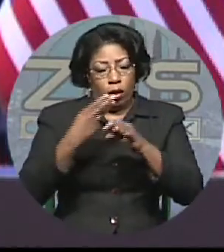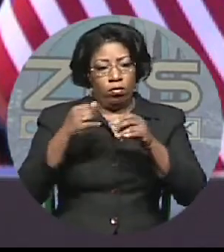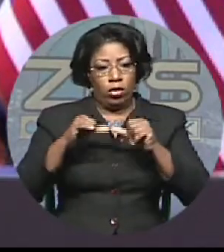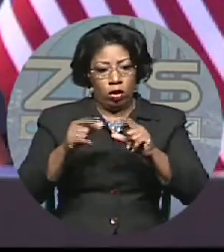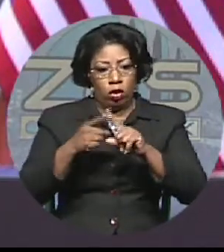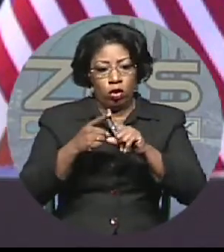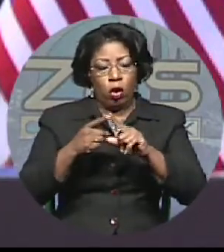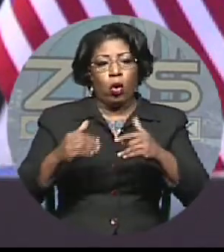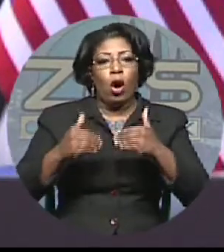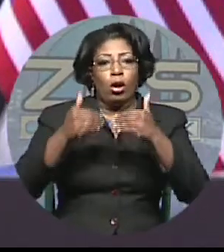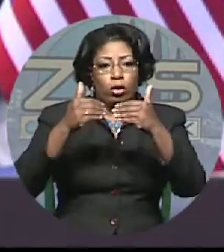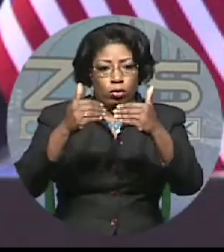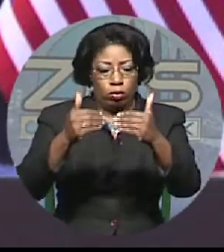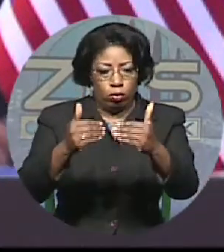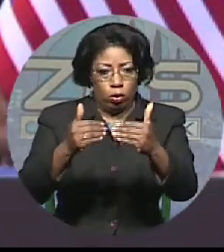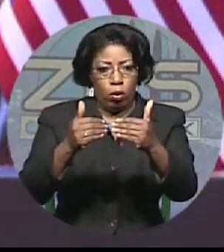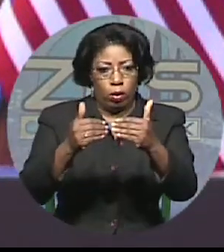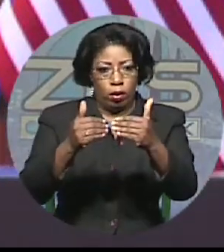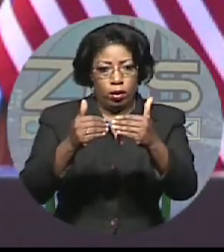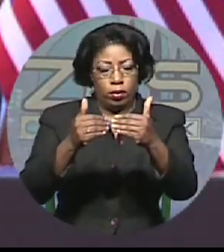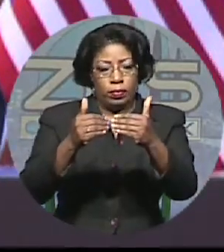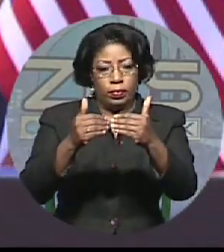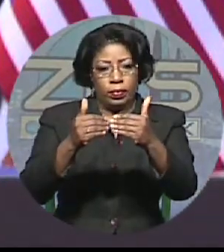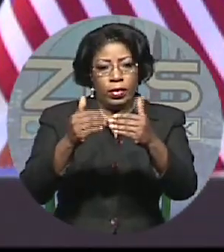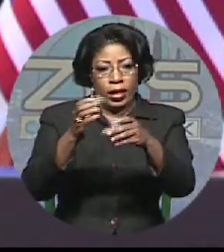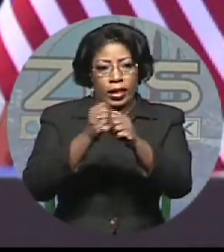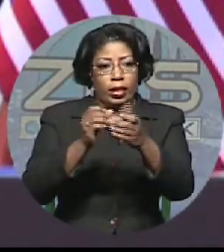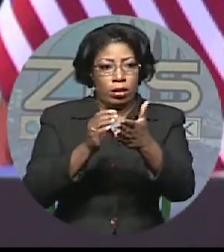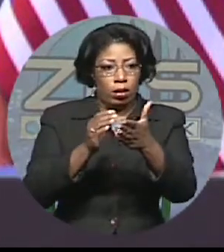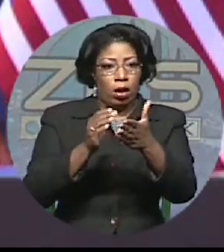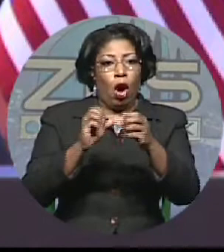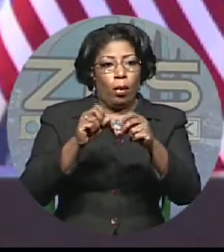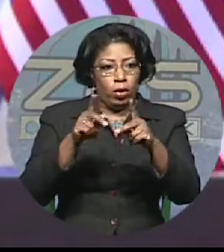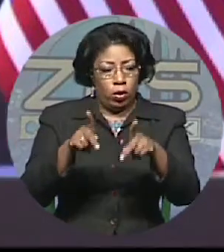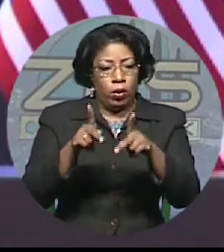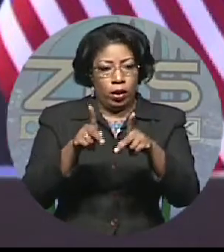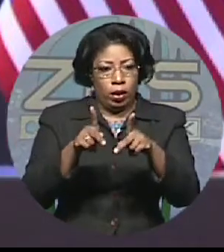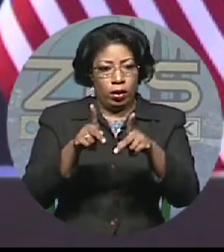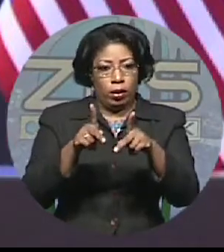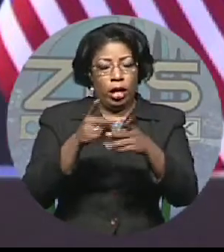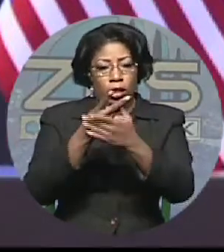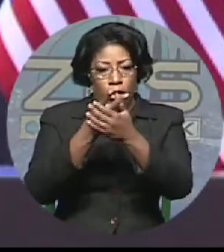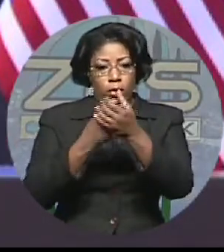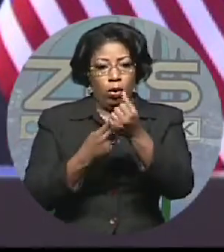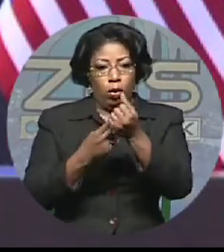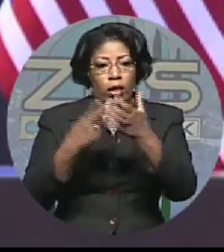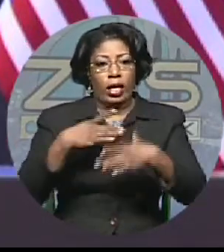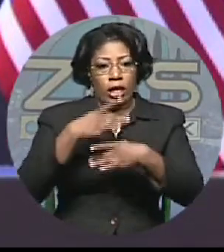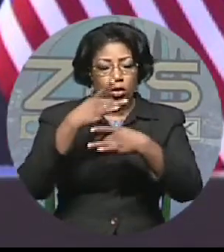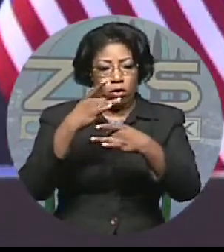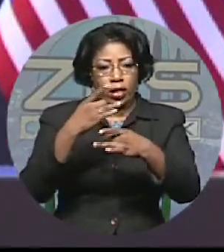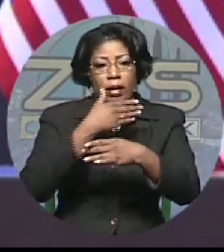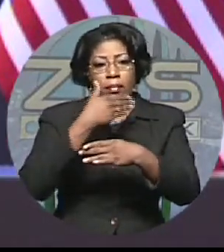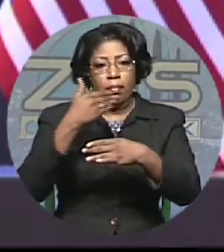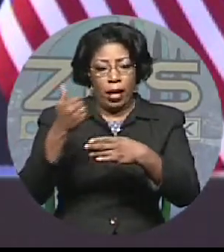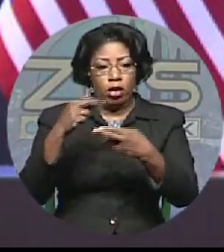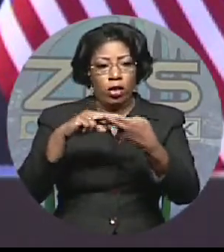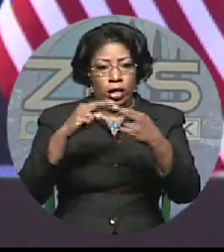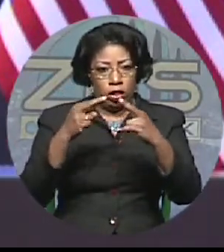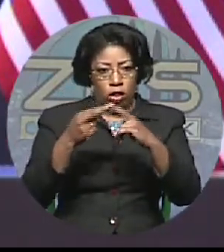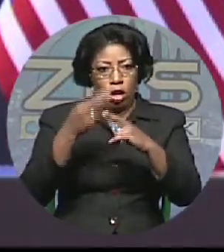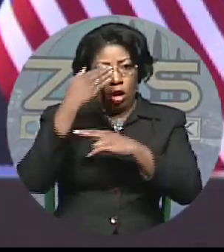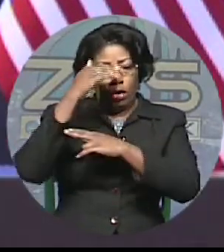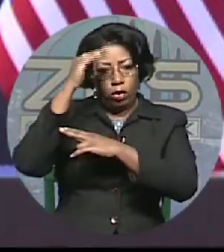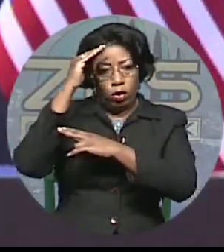forward and seize this momentum in pursuit of mutual interests, then better relations between the United States and Cuba will